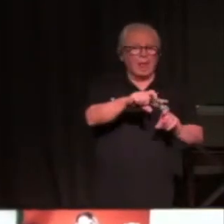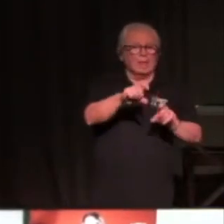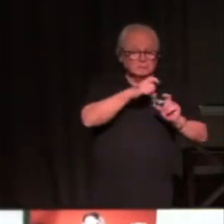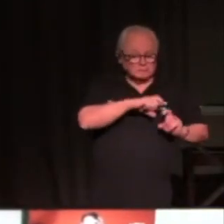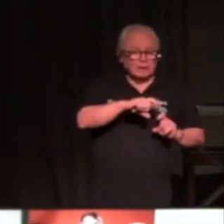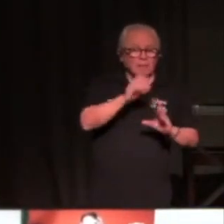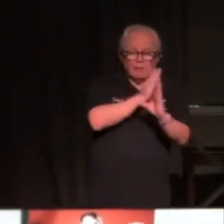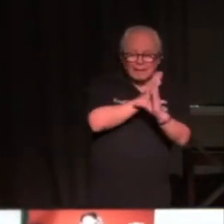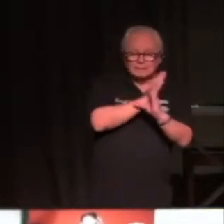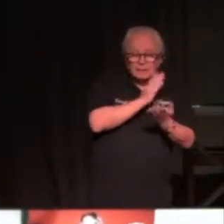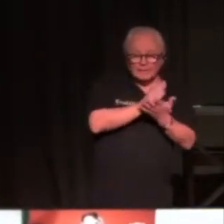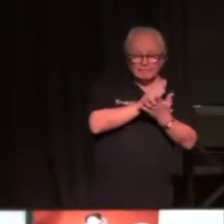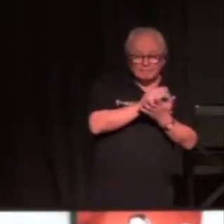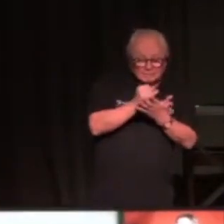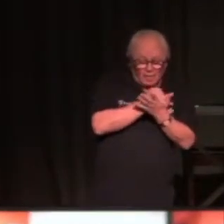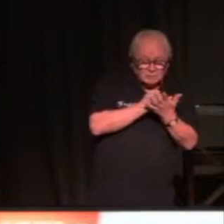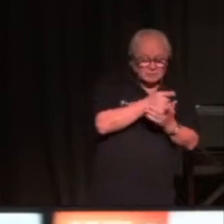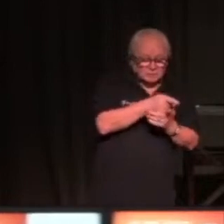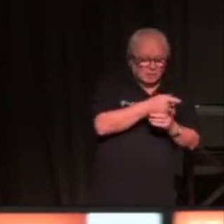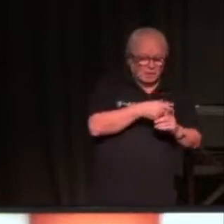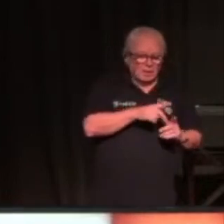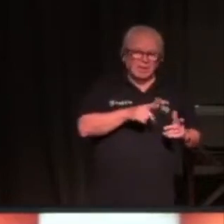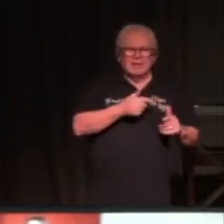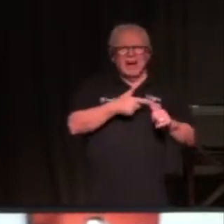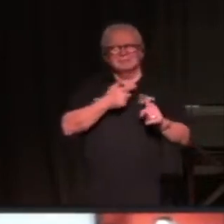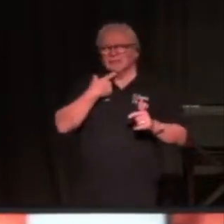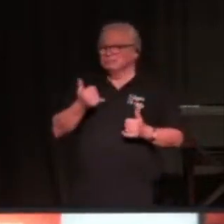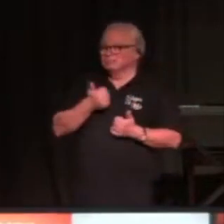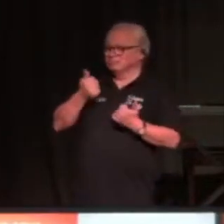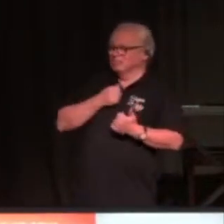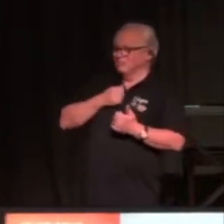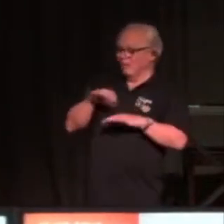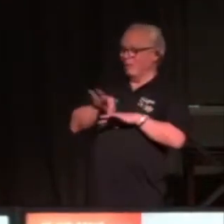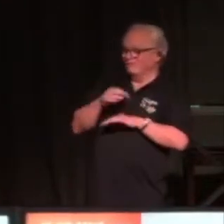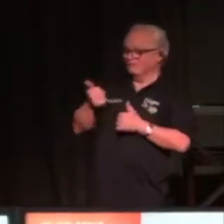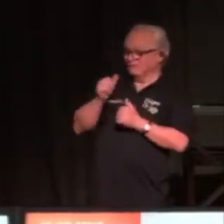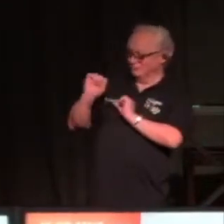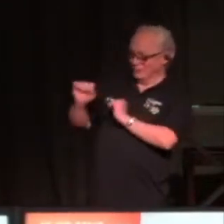And in a way, he's saying, I'll let my wife get on with the stuff with God.